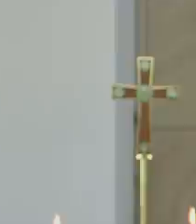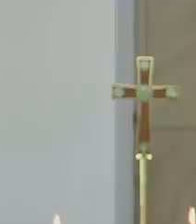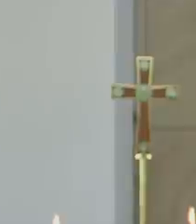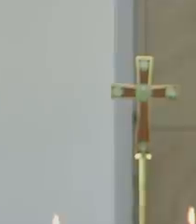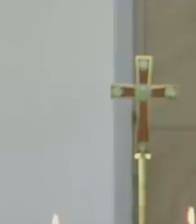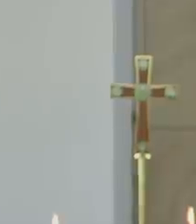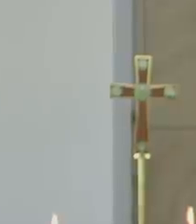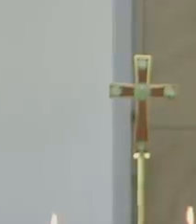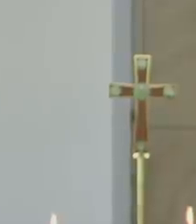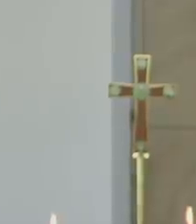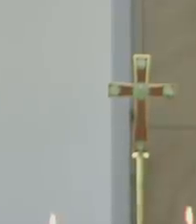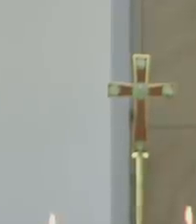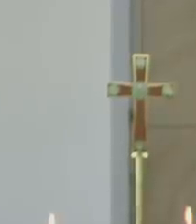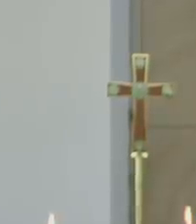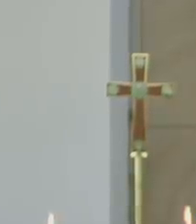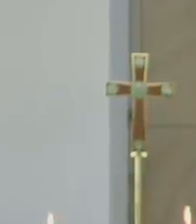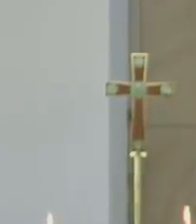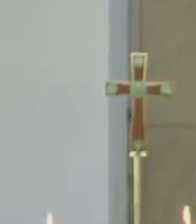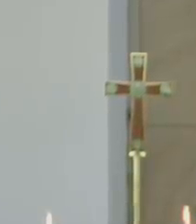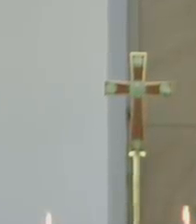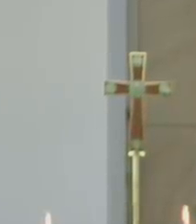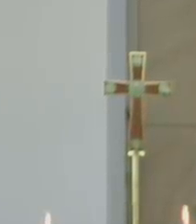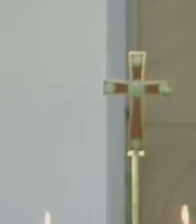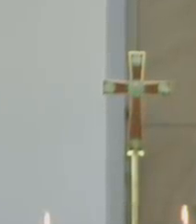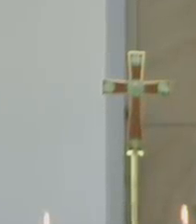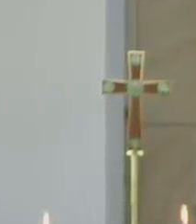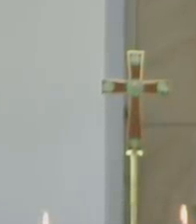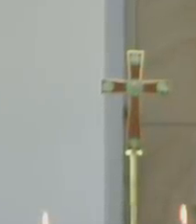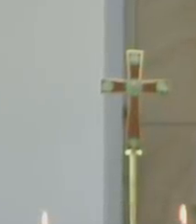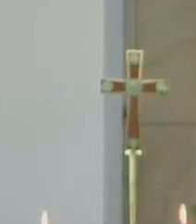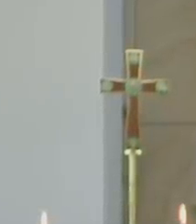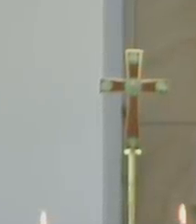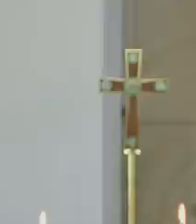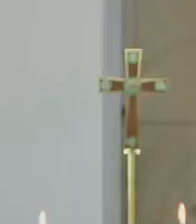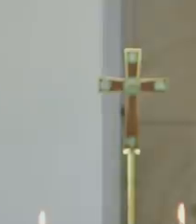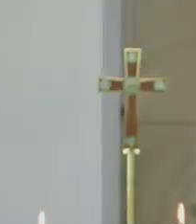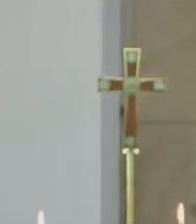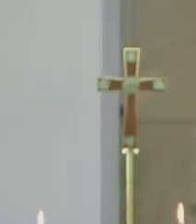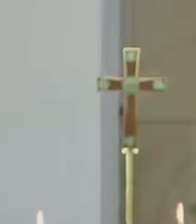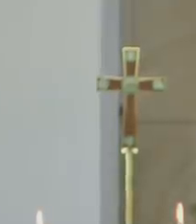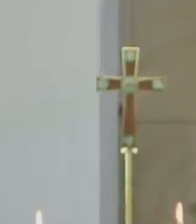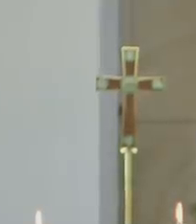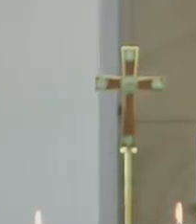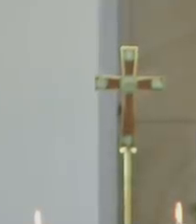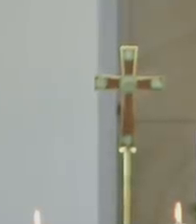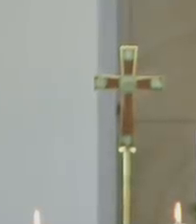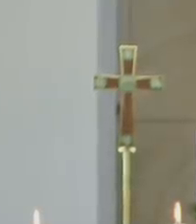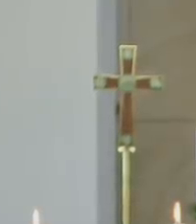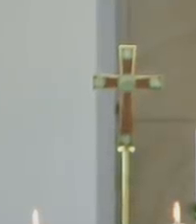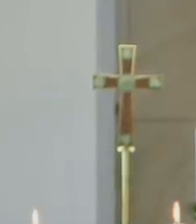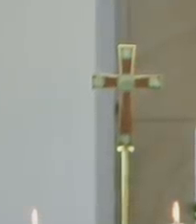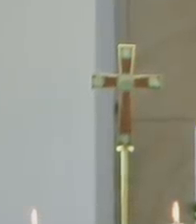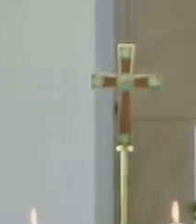bread, and forgive us our trespasses, as we forgive those who trespass against us. And lead us not